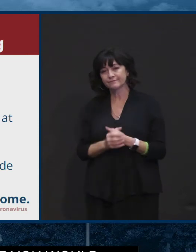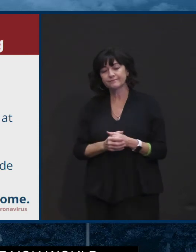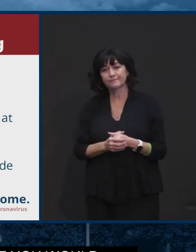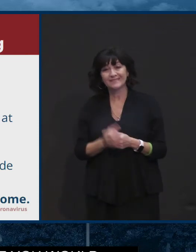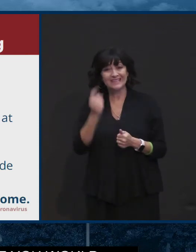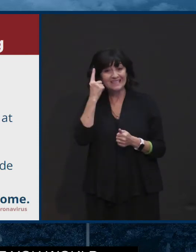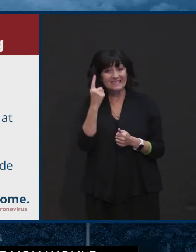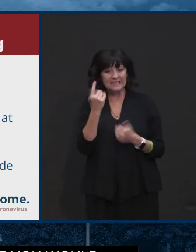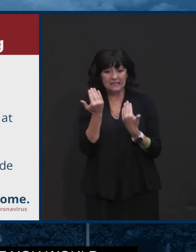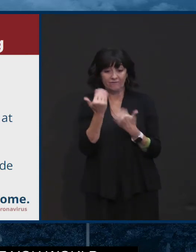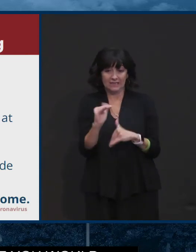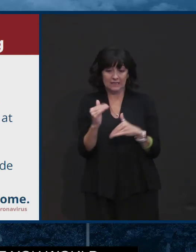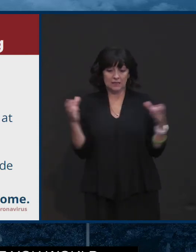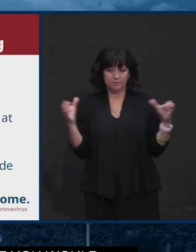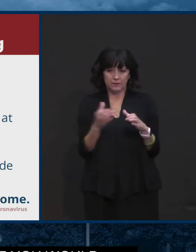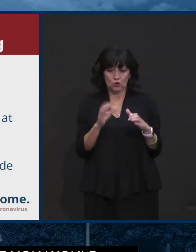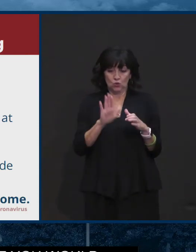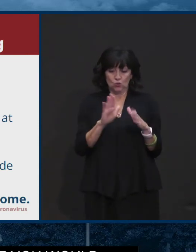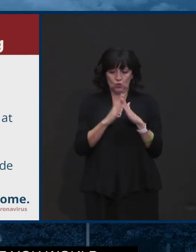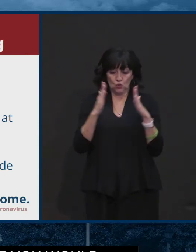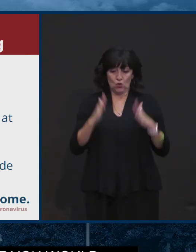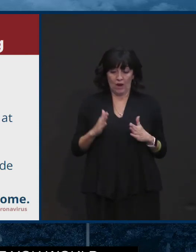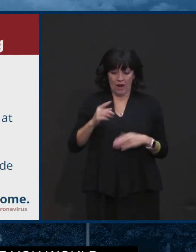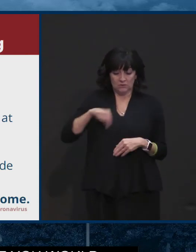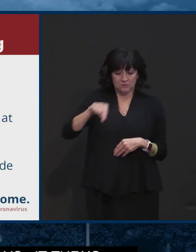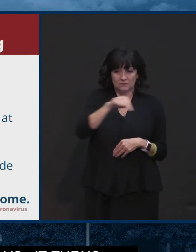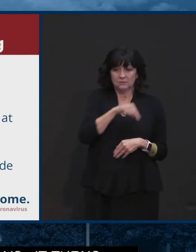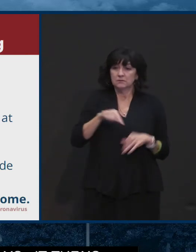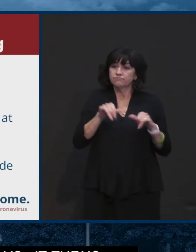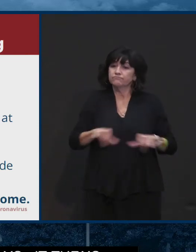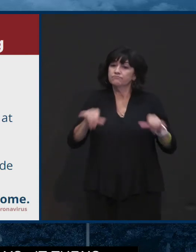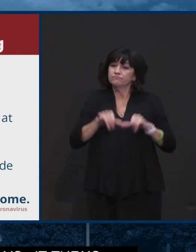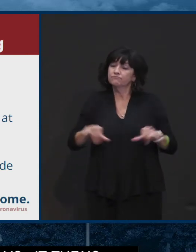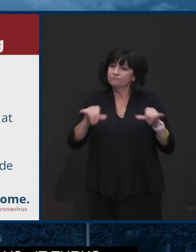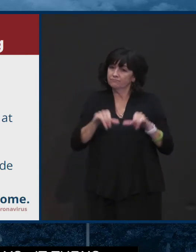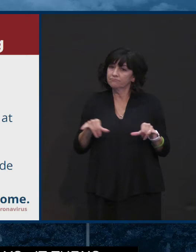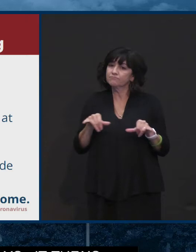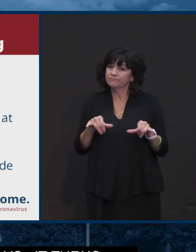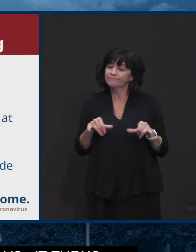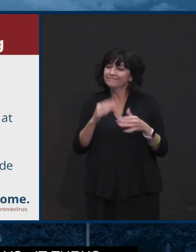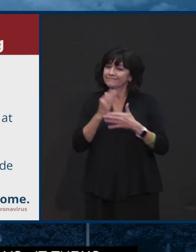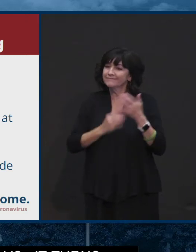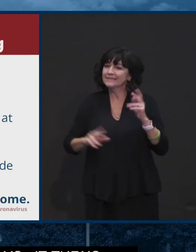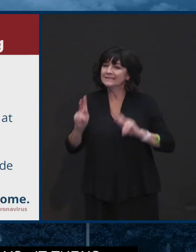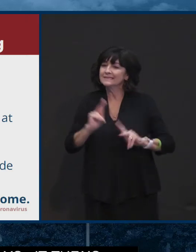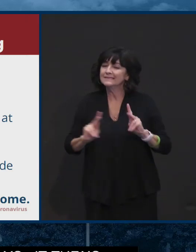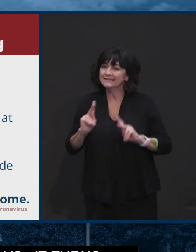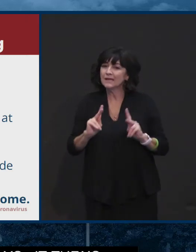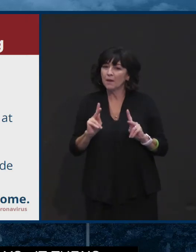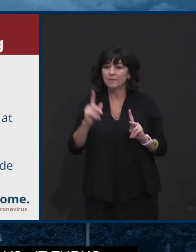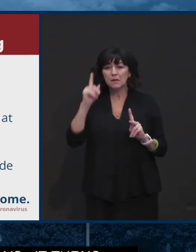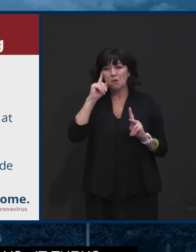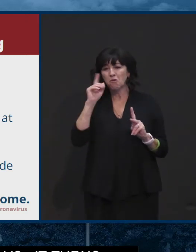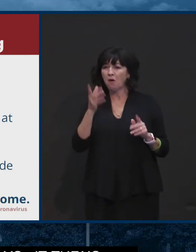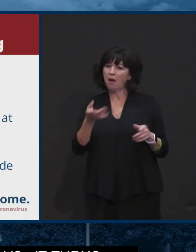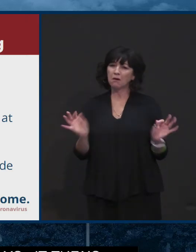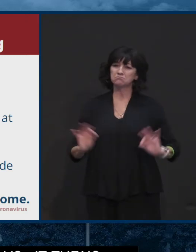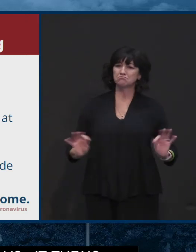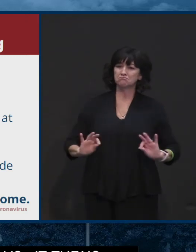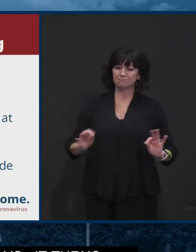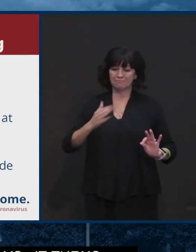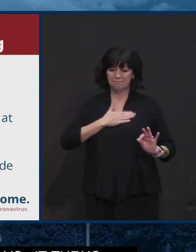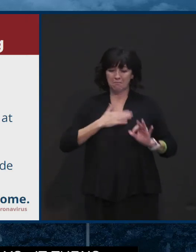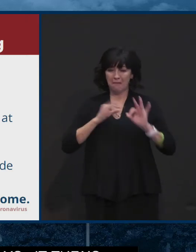and folks are more vigilant, I think. They let their guard down a little bit when they're just among family, which is